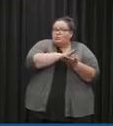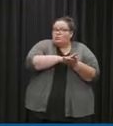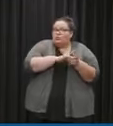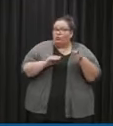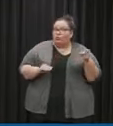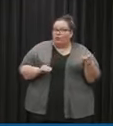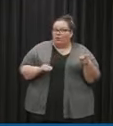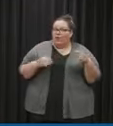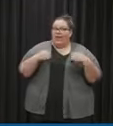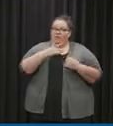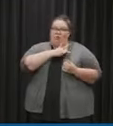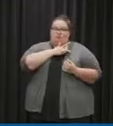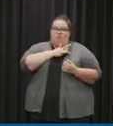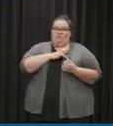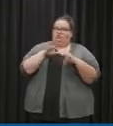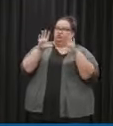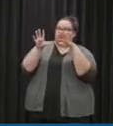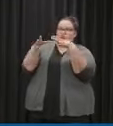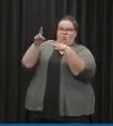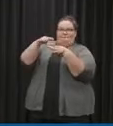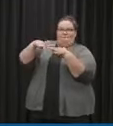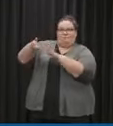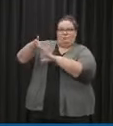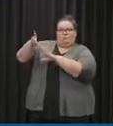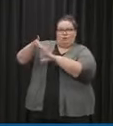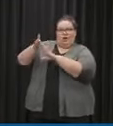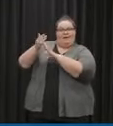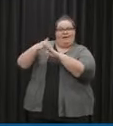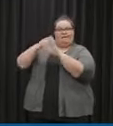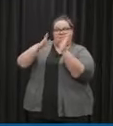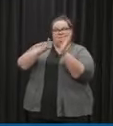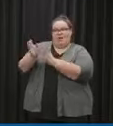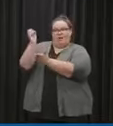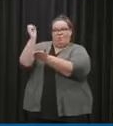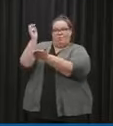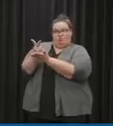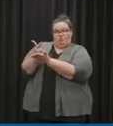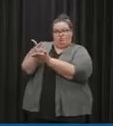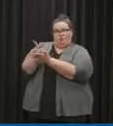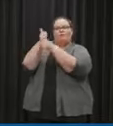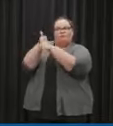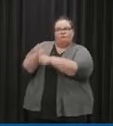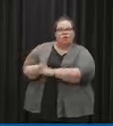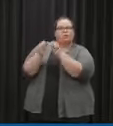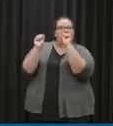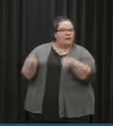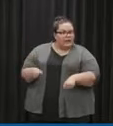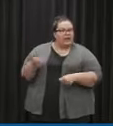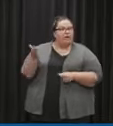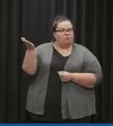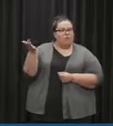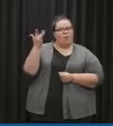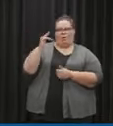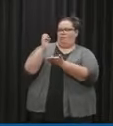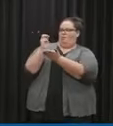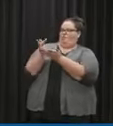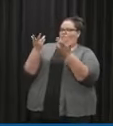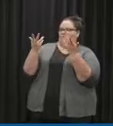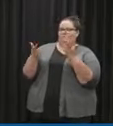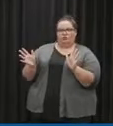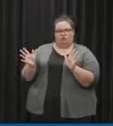that has a provincial body out there and has an operational plan already approved, we will be following those operational plans.